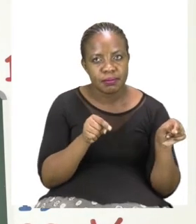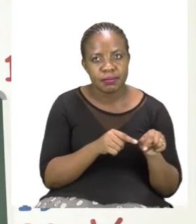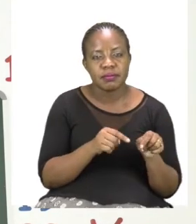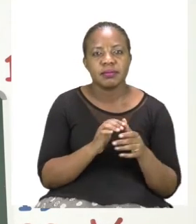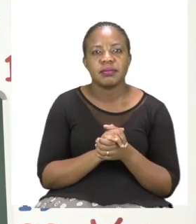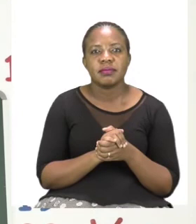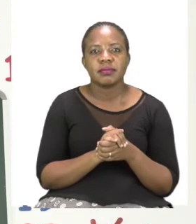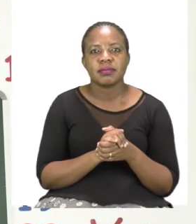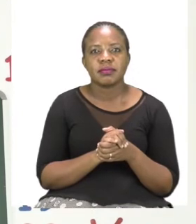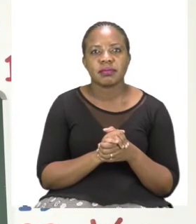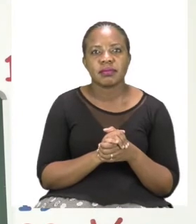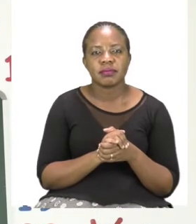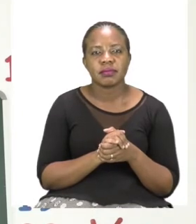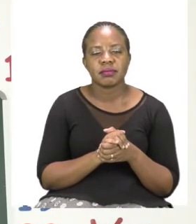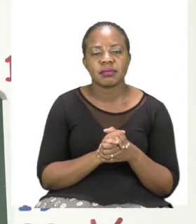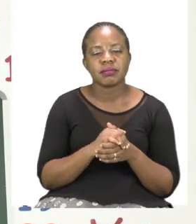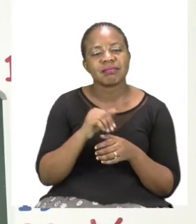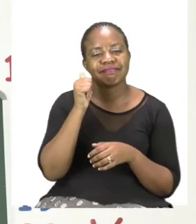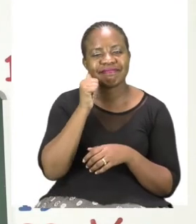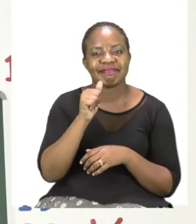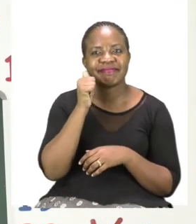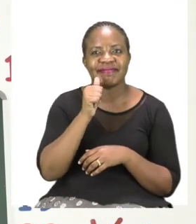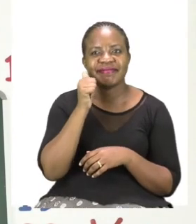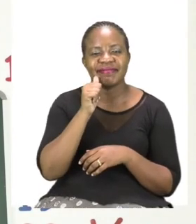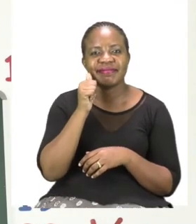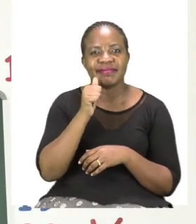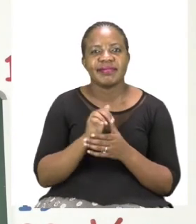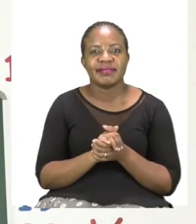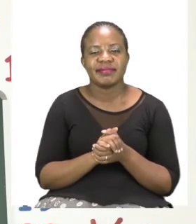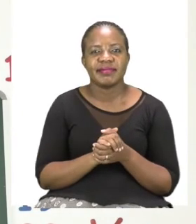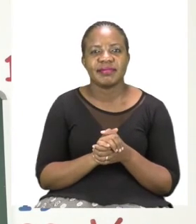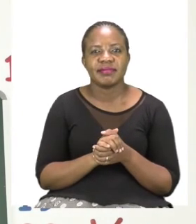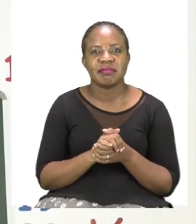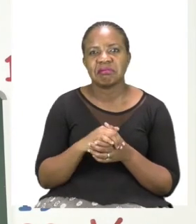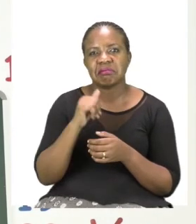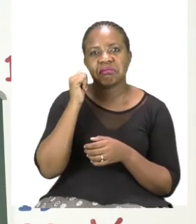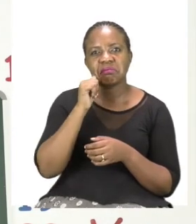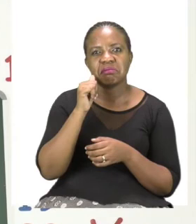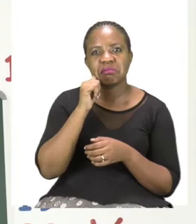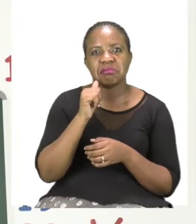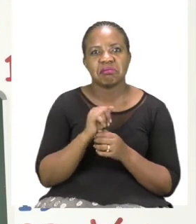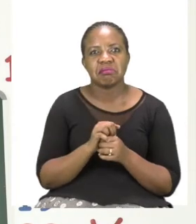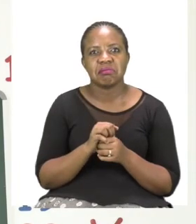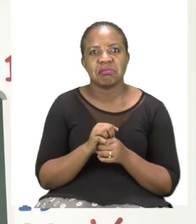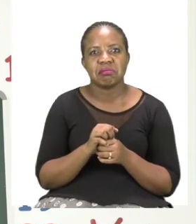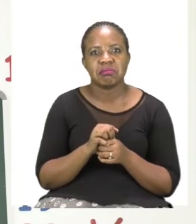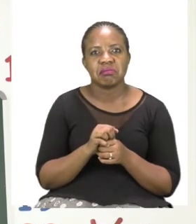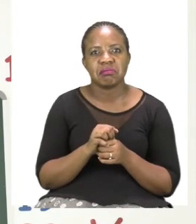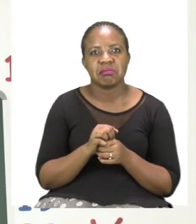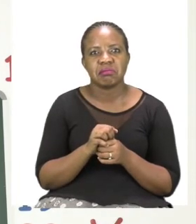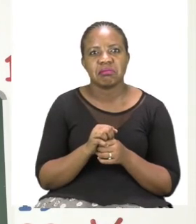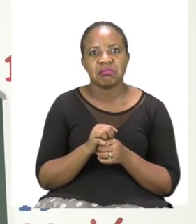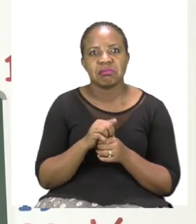Now, last is the yellow. But it's not just yellow that we are coloring. We are coloring